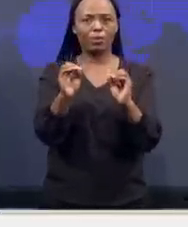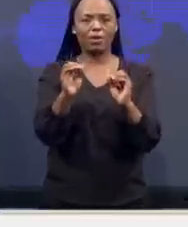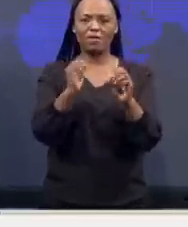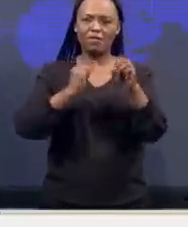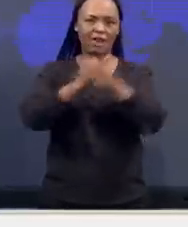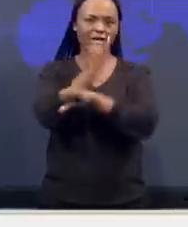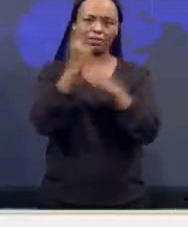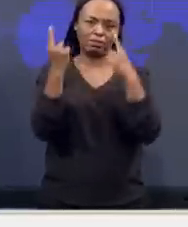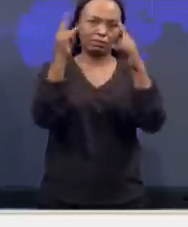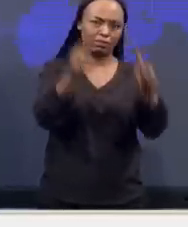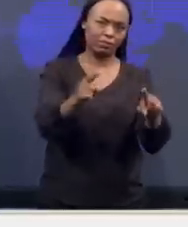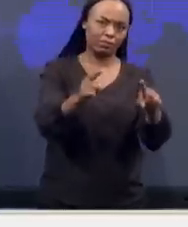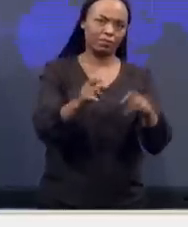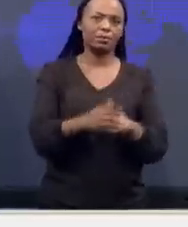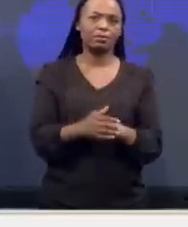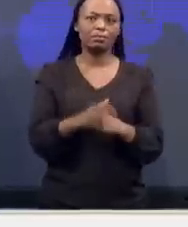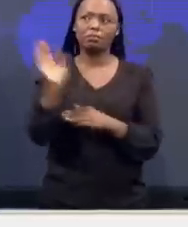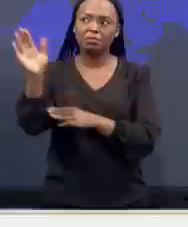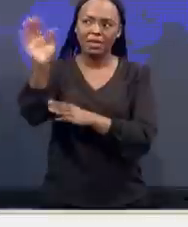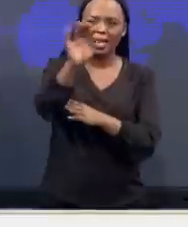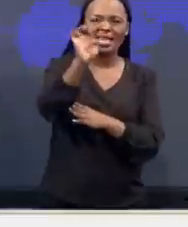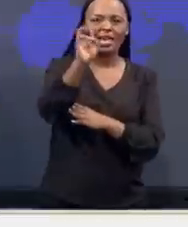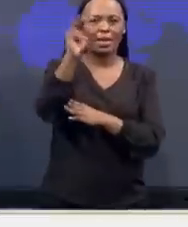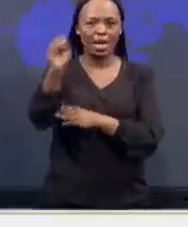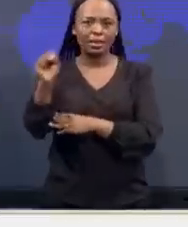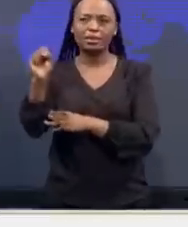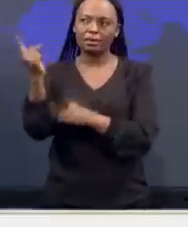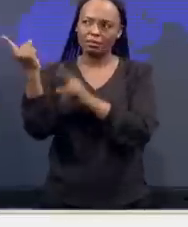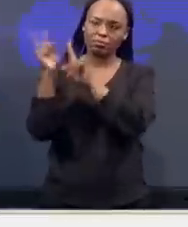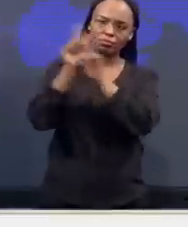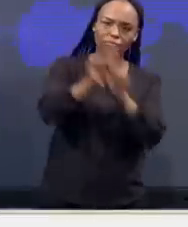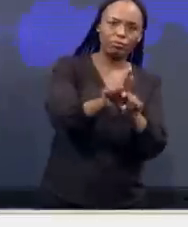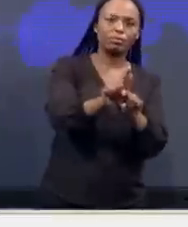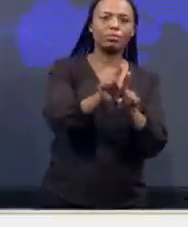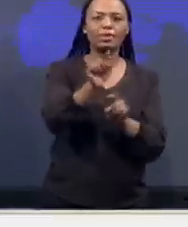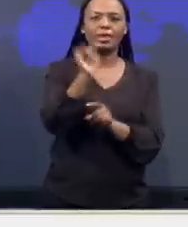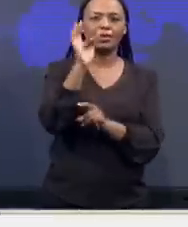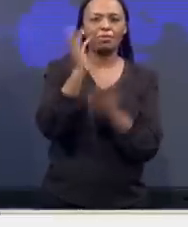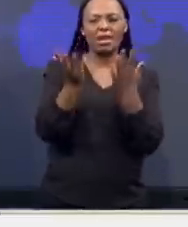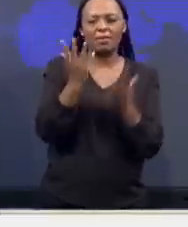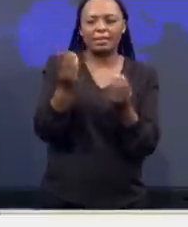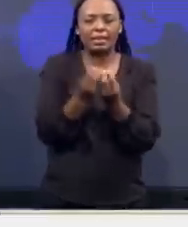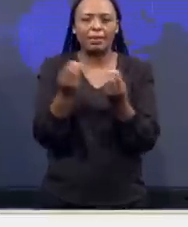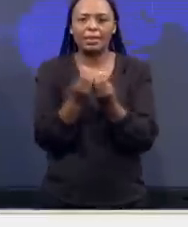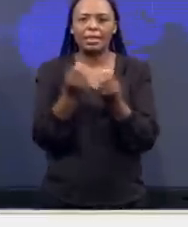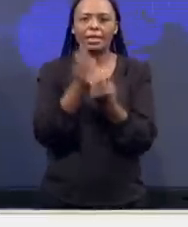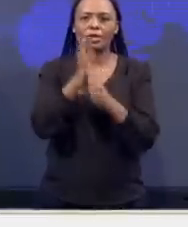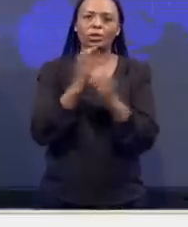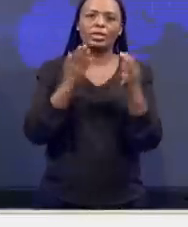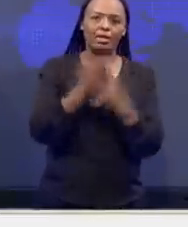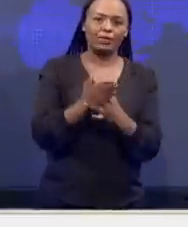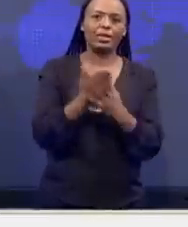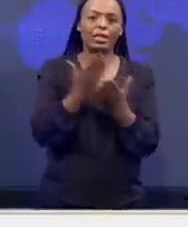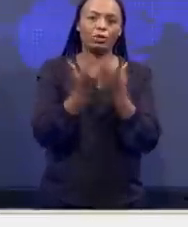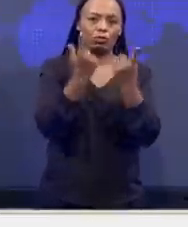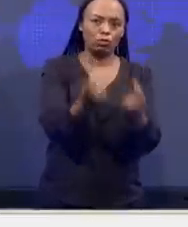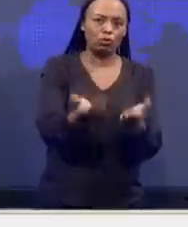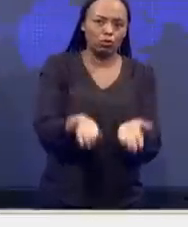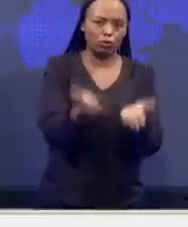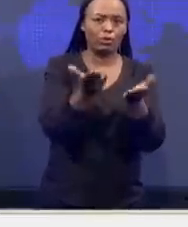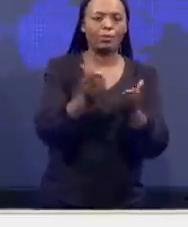our counterparts, EMS, so that if there's a need for them to really intervene, they should do